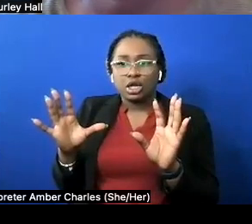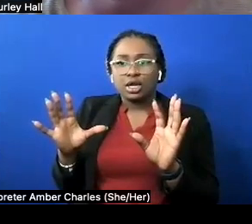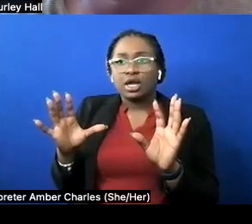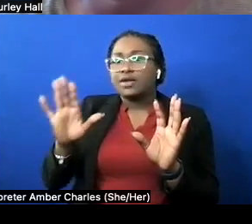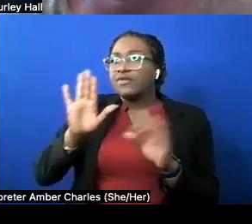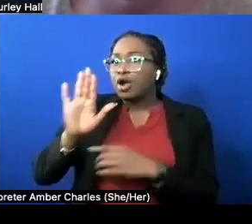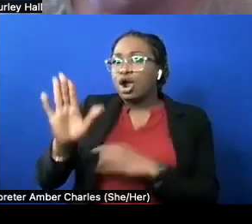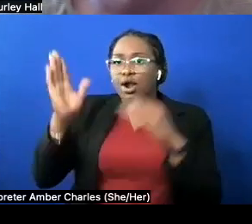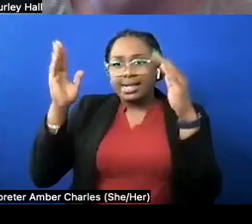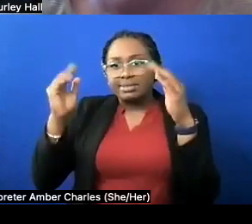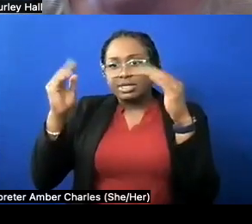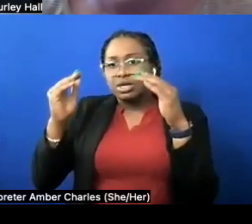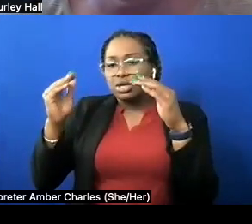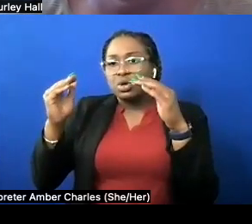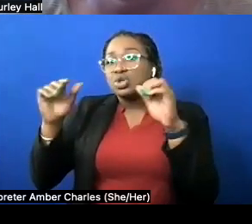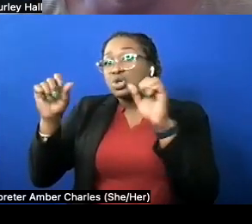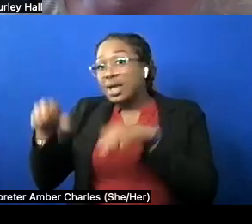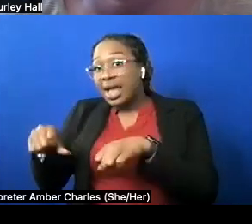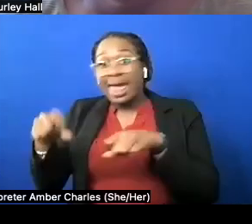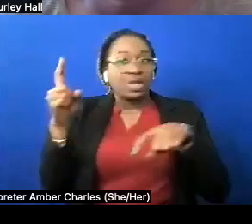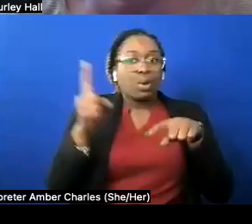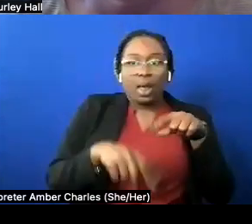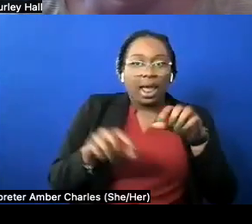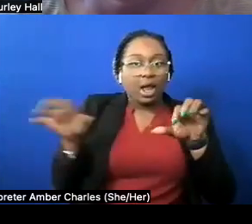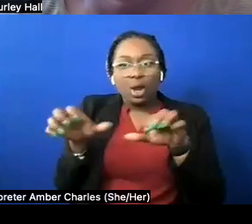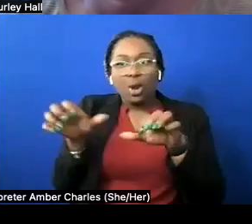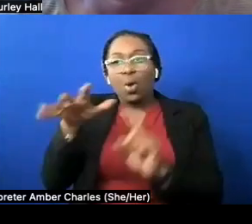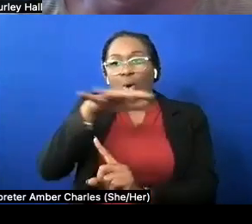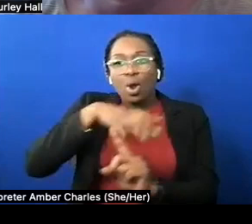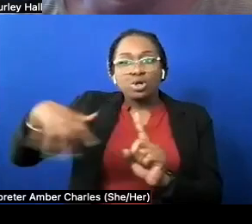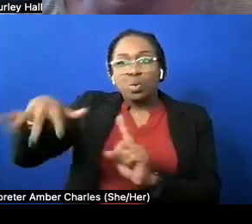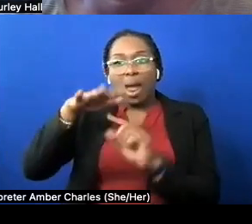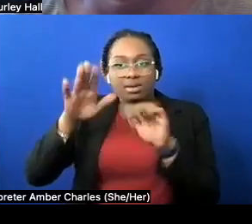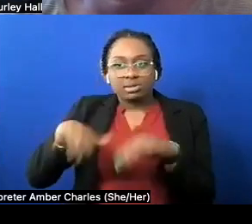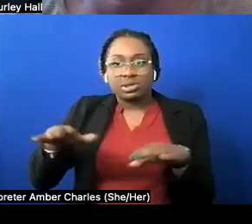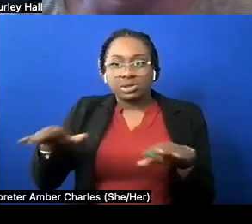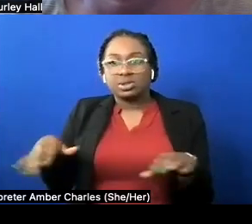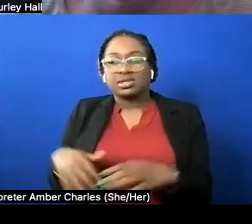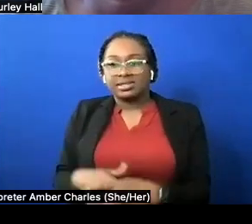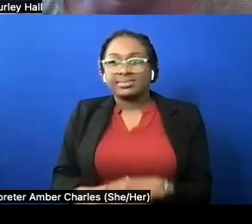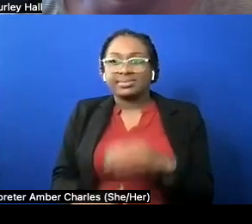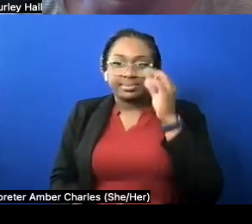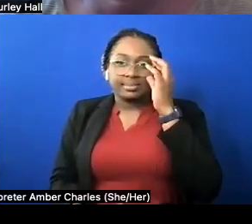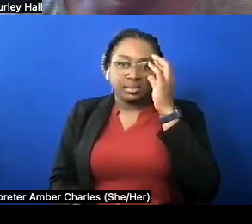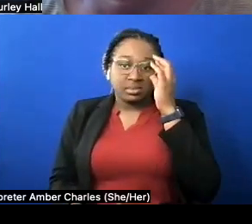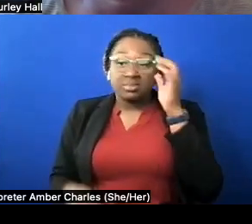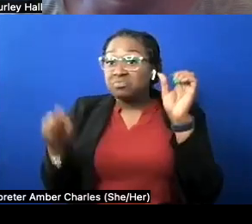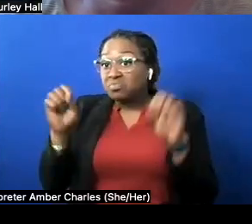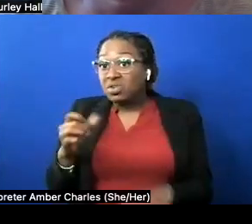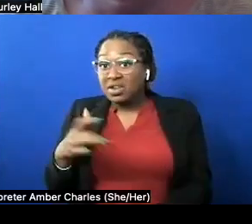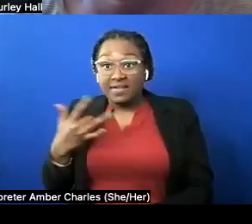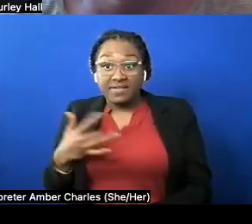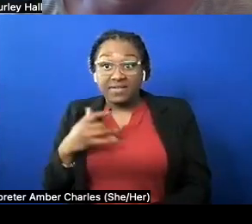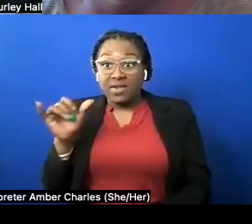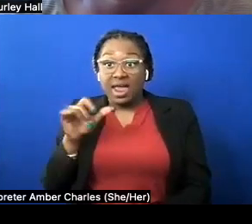expectations around what you could and couldn't do around her children. You know what I mean? Just like in which could feel like